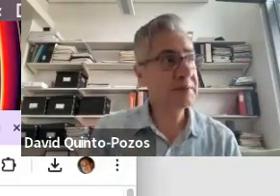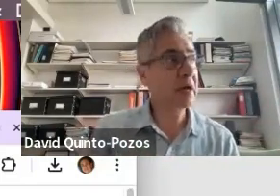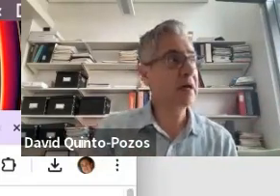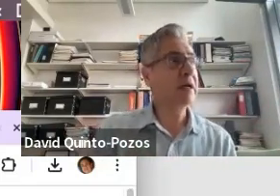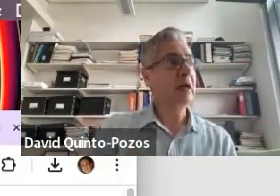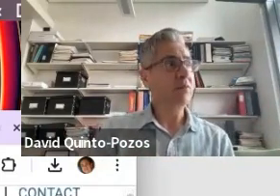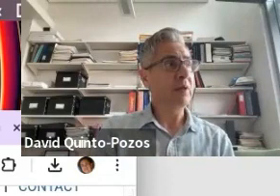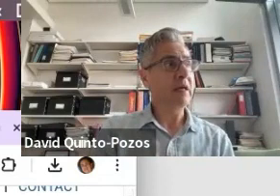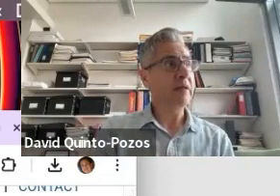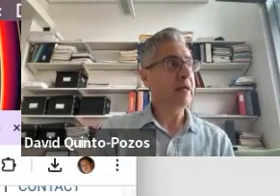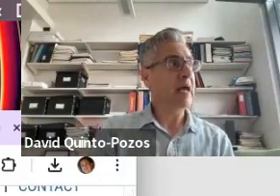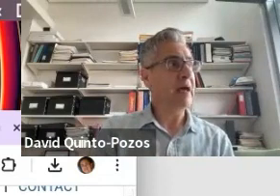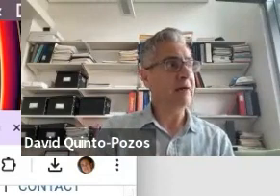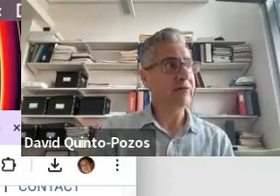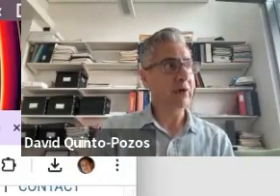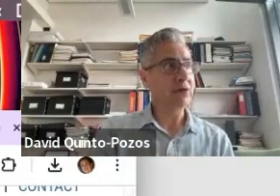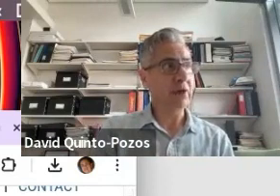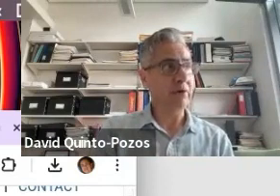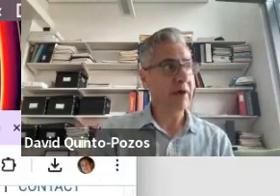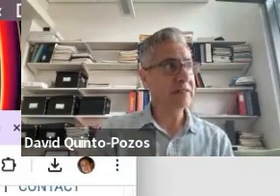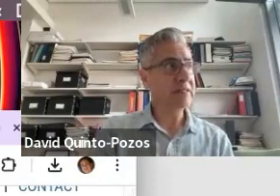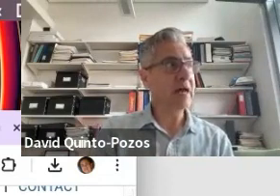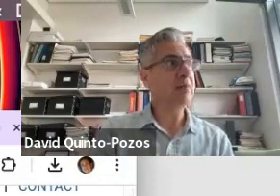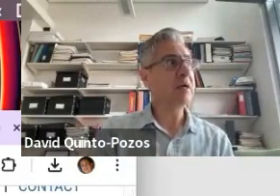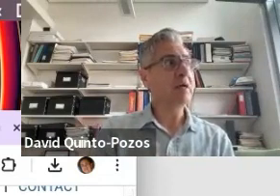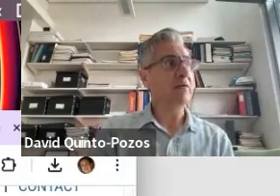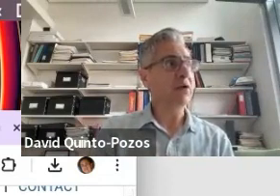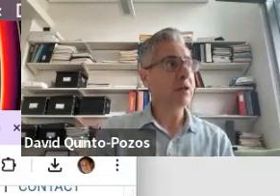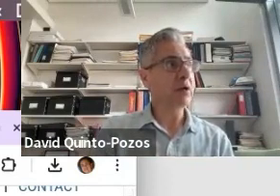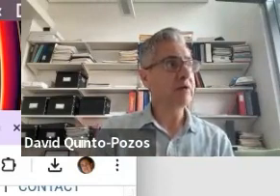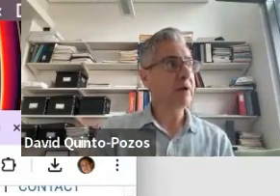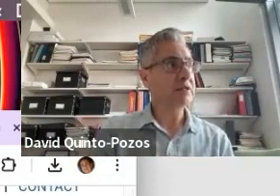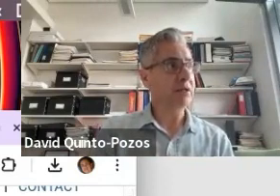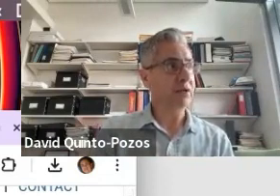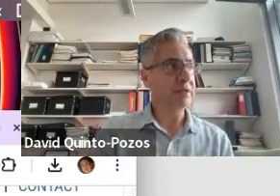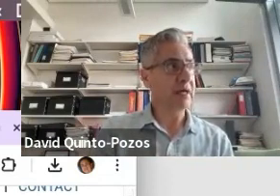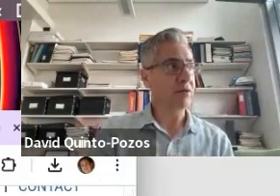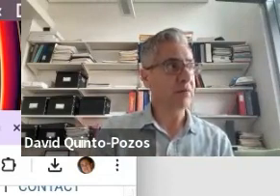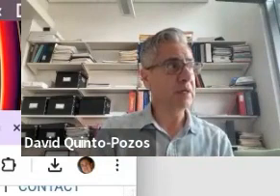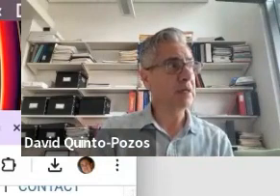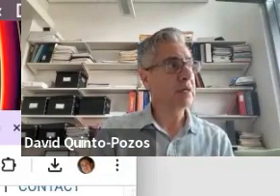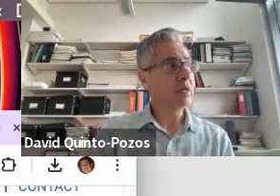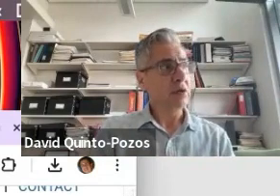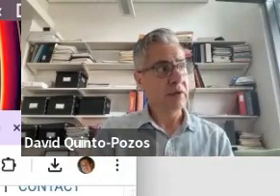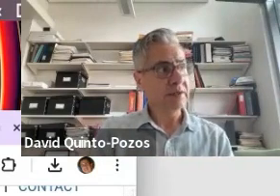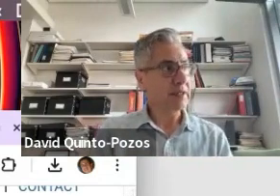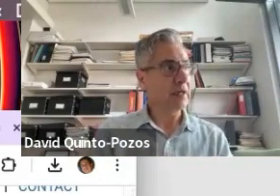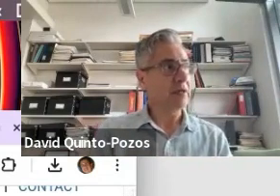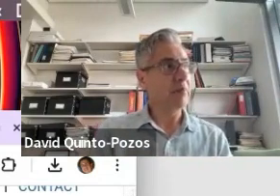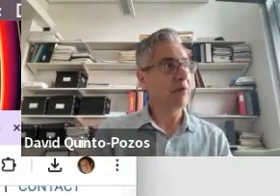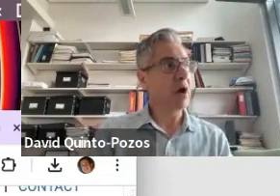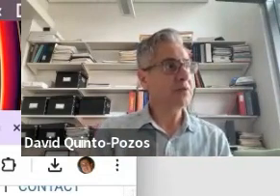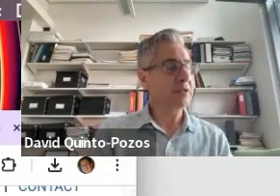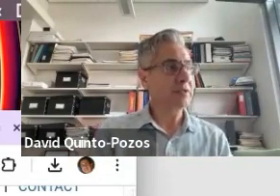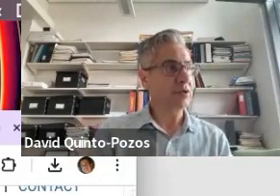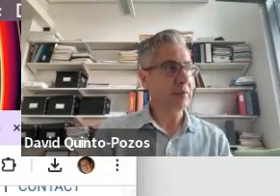LSA website, they have under their events tab, if you click on events and you can see the annual meeting, You can see a